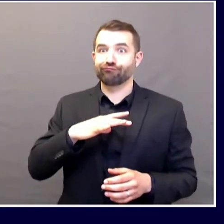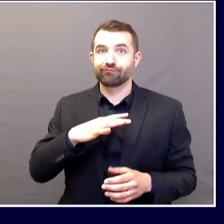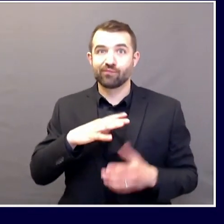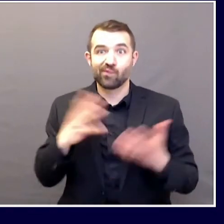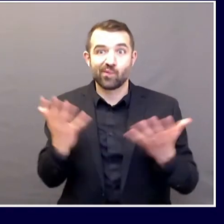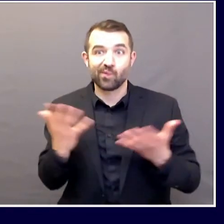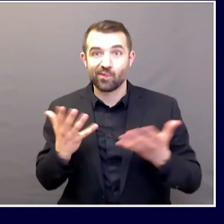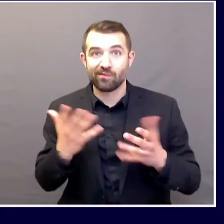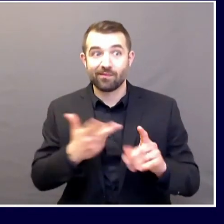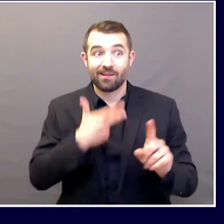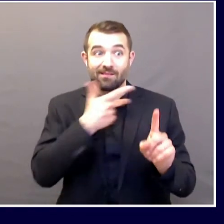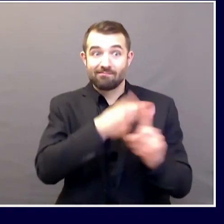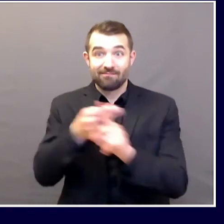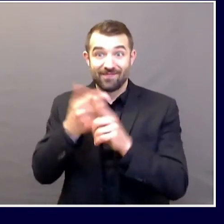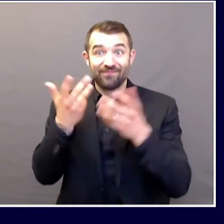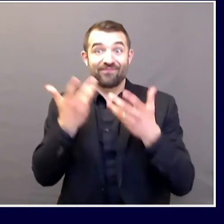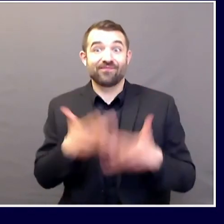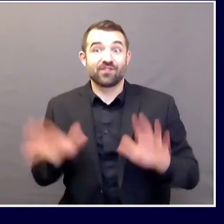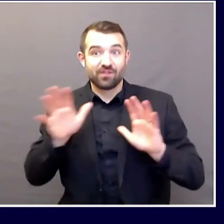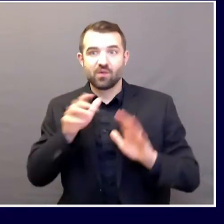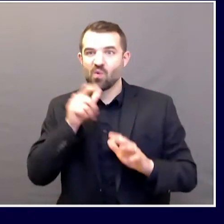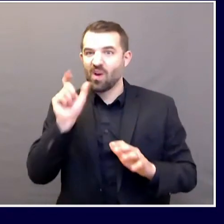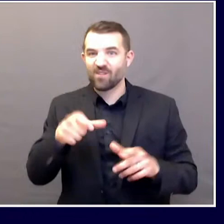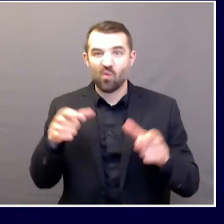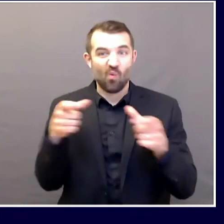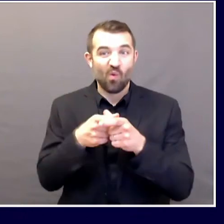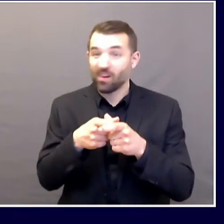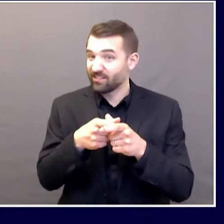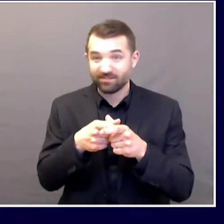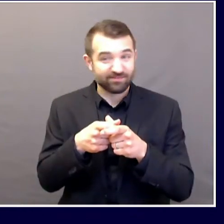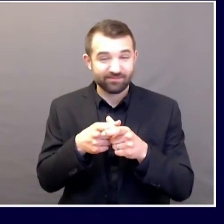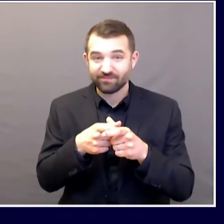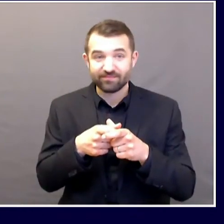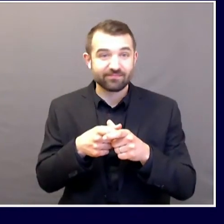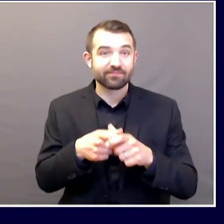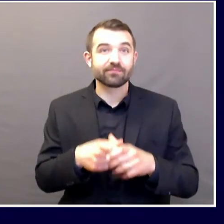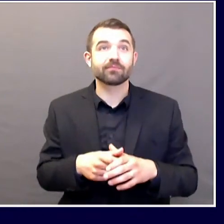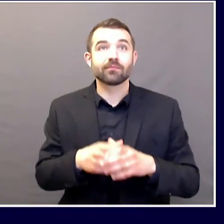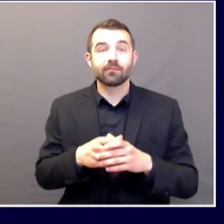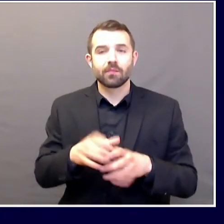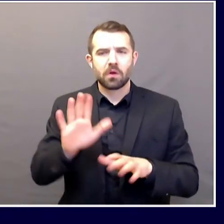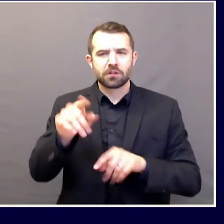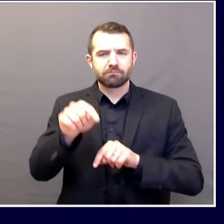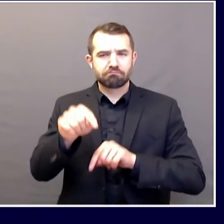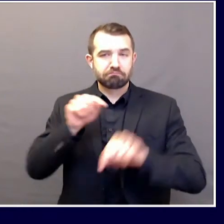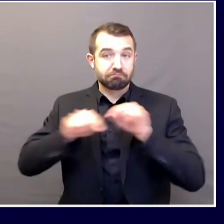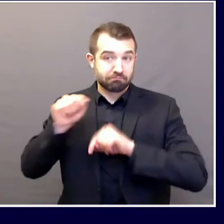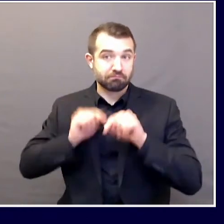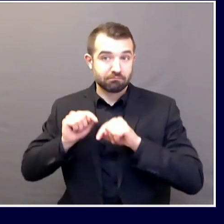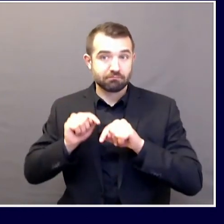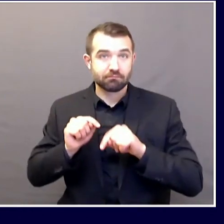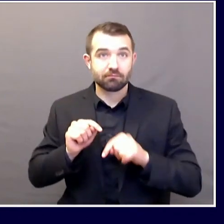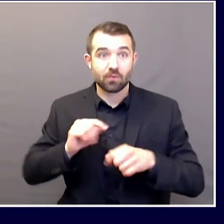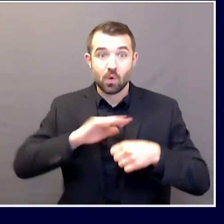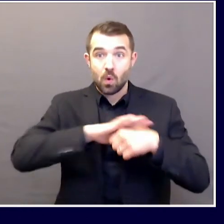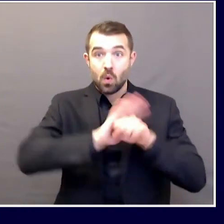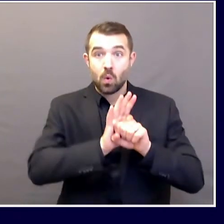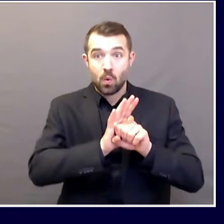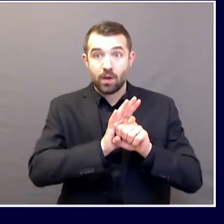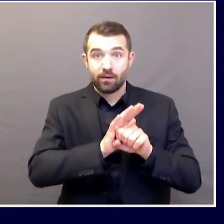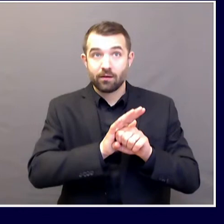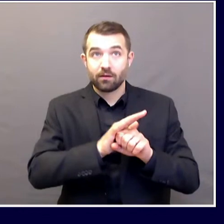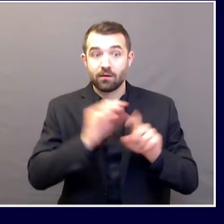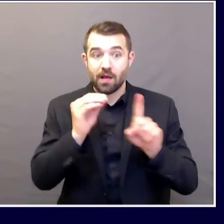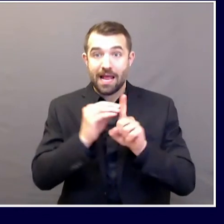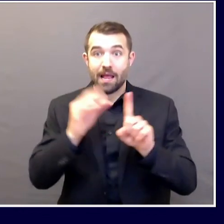recap. When someone has been exposed to the virus that causes COVID, they have to quarantine for at least